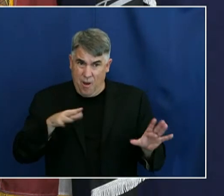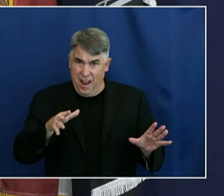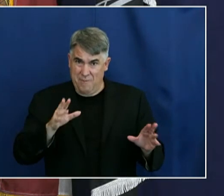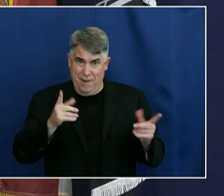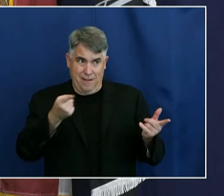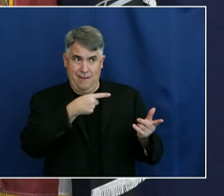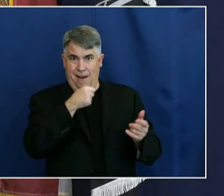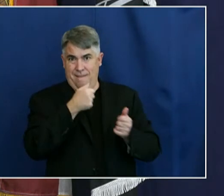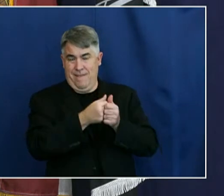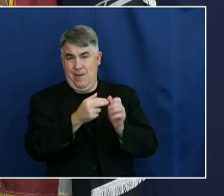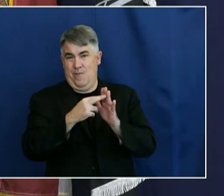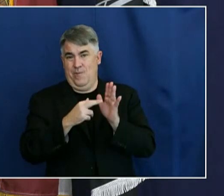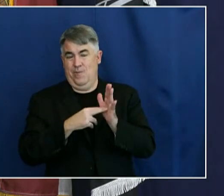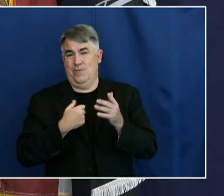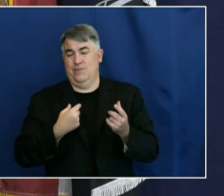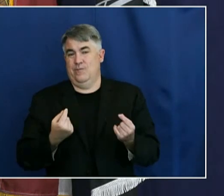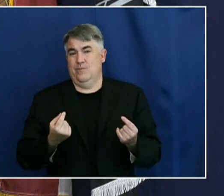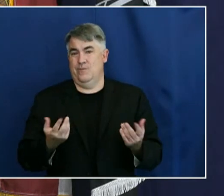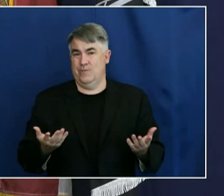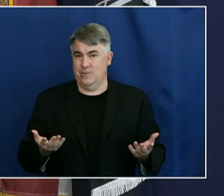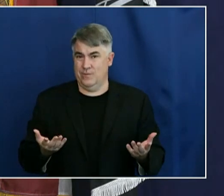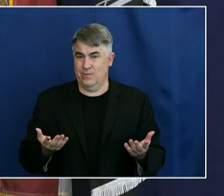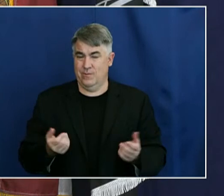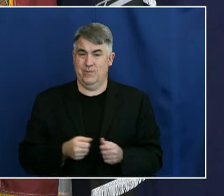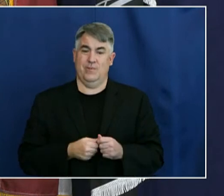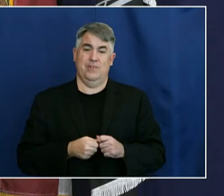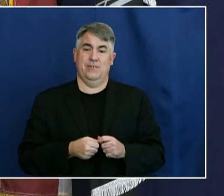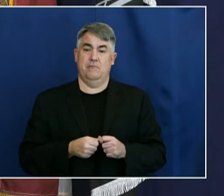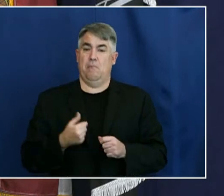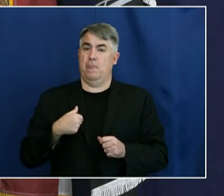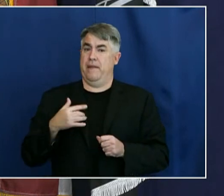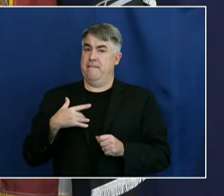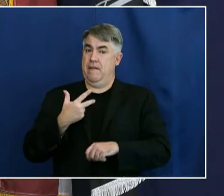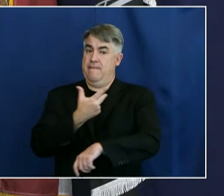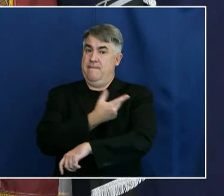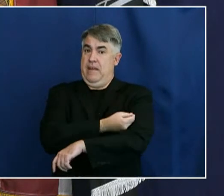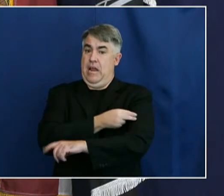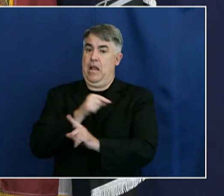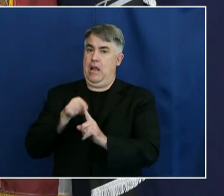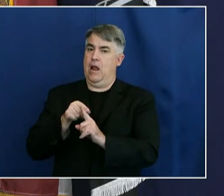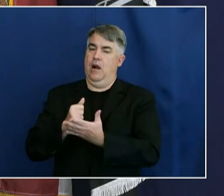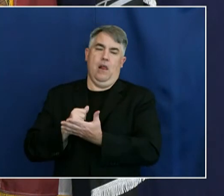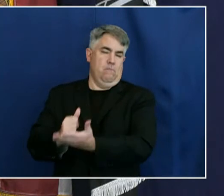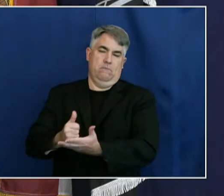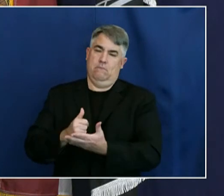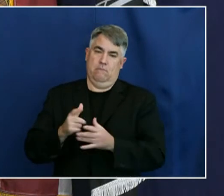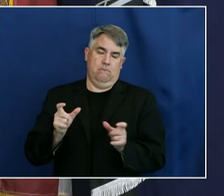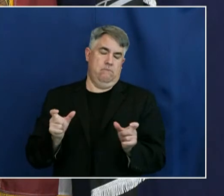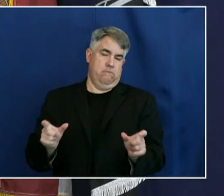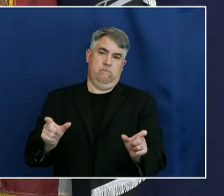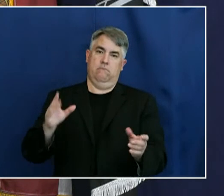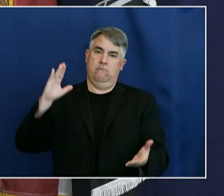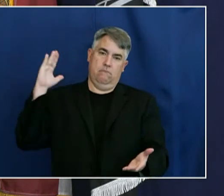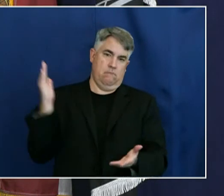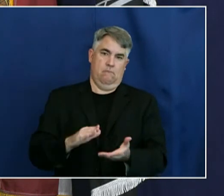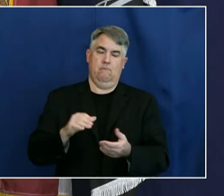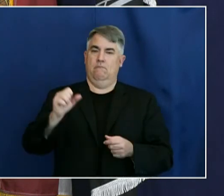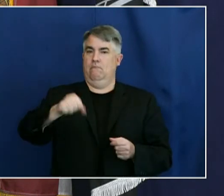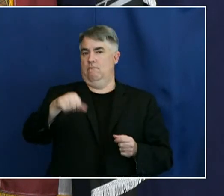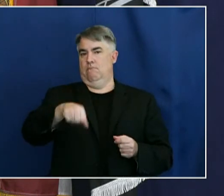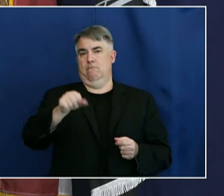the effect of vaccinations is what's really contributing to that. And if we can stay the course during this